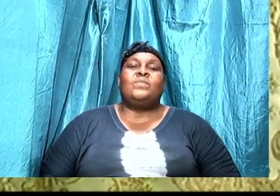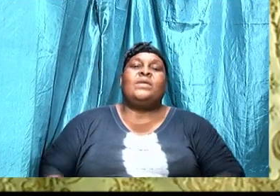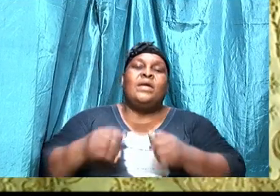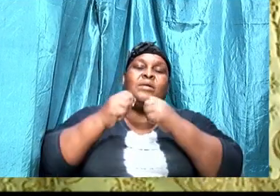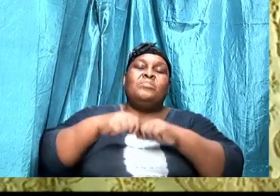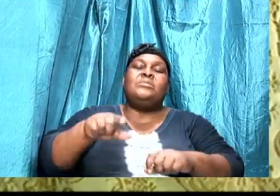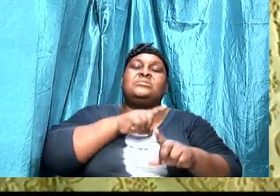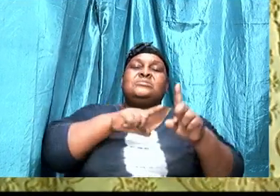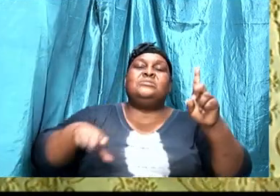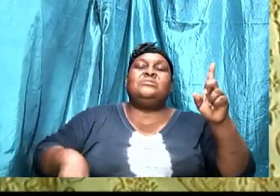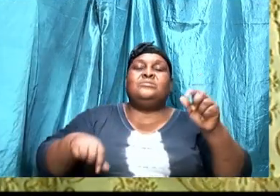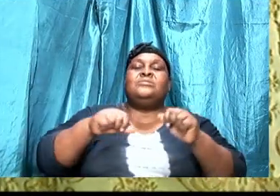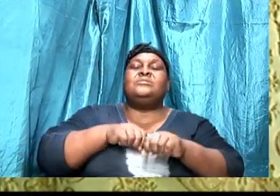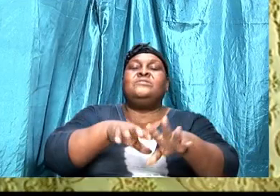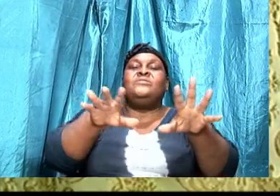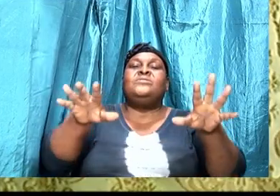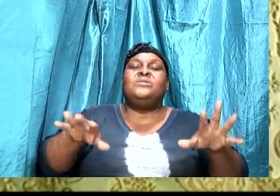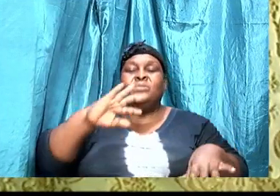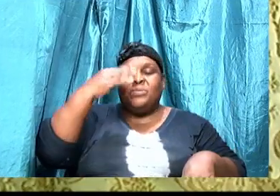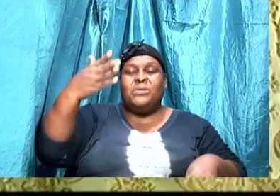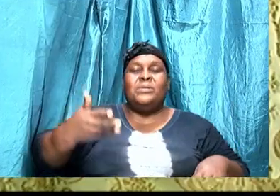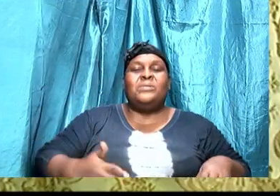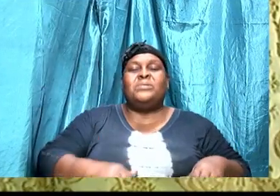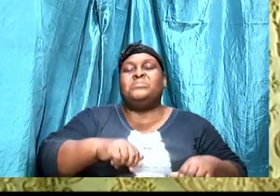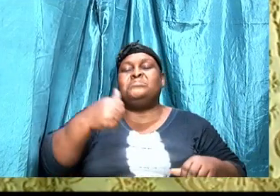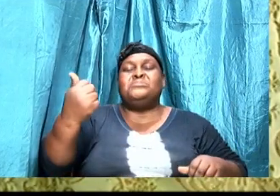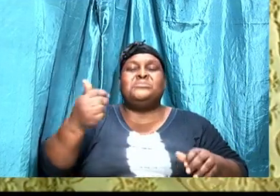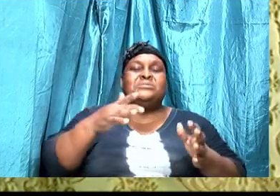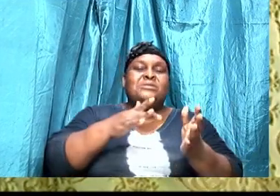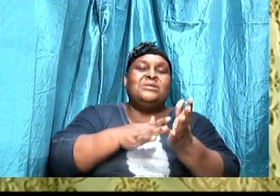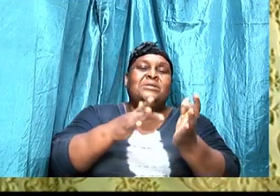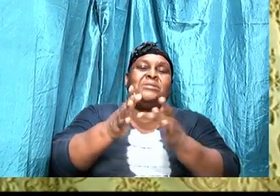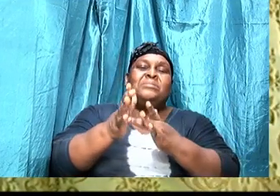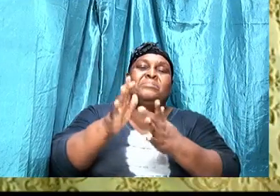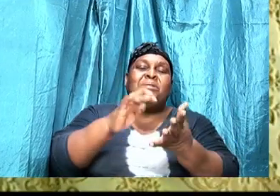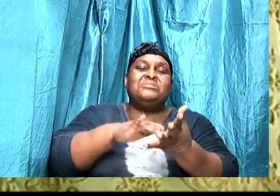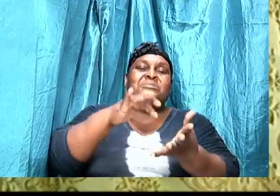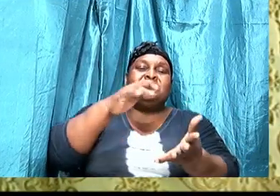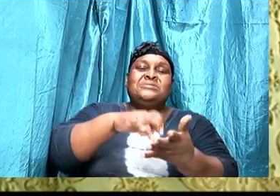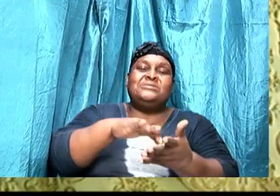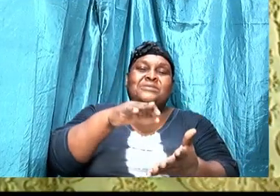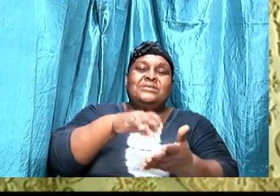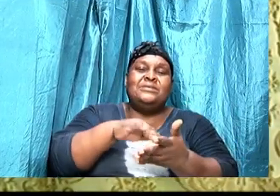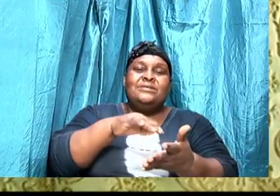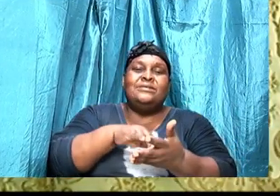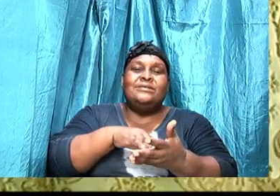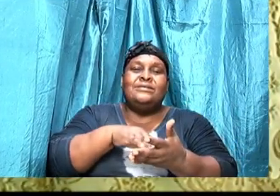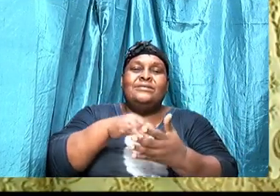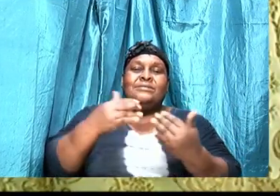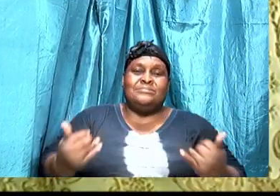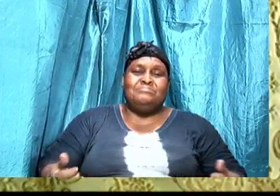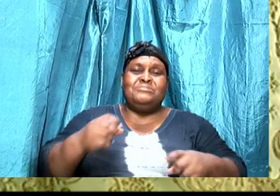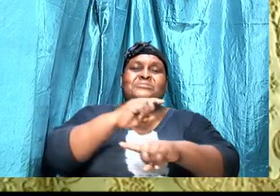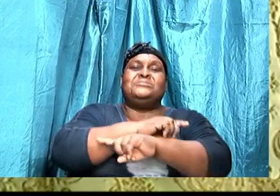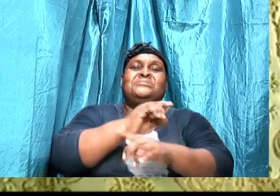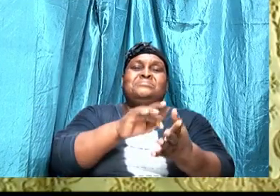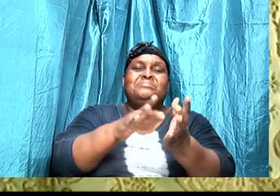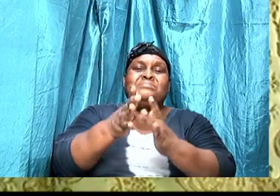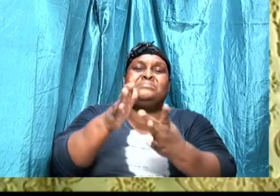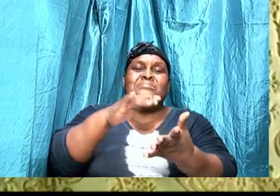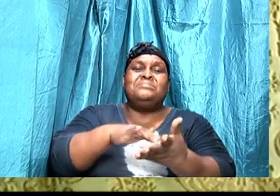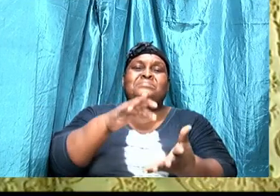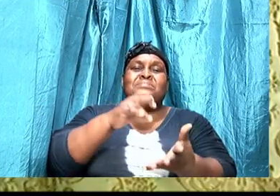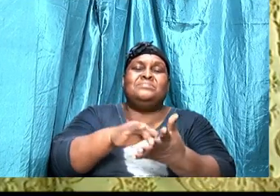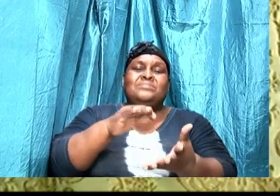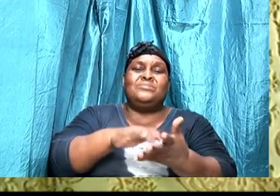Bless the Lord, everyone, and welcome to another of our Bible study. In today's Bible study, we are